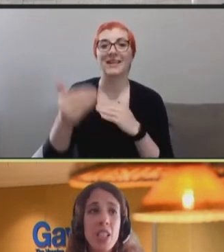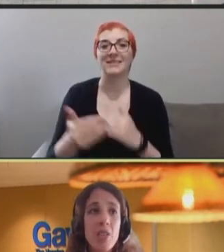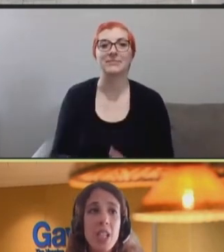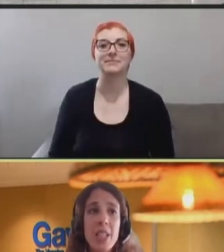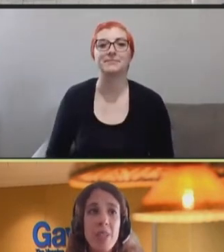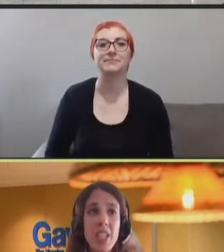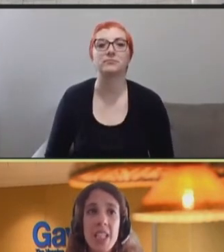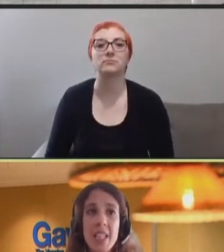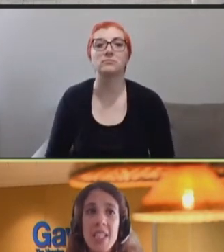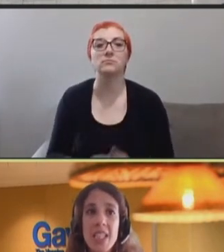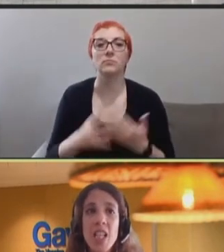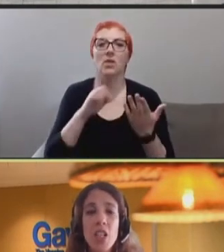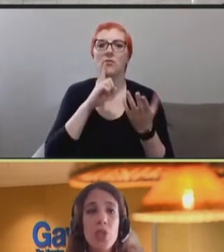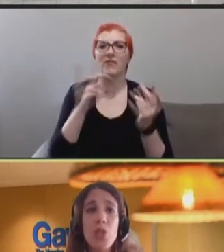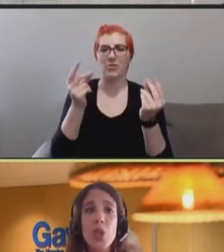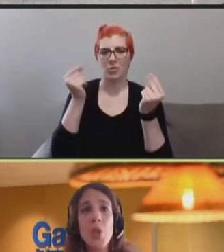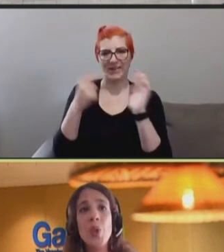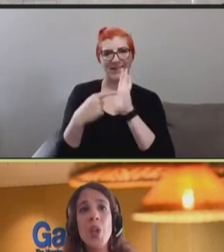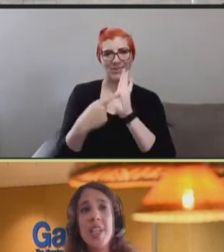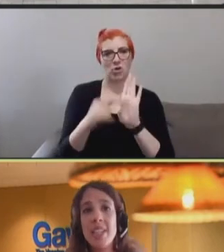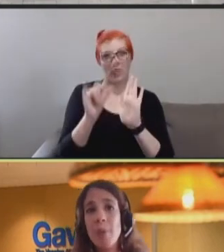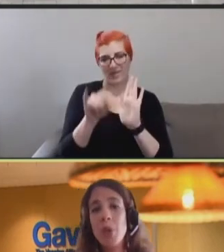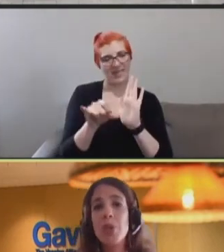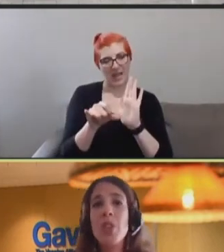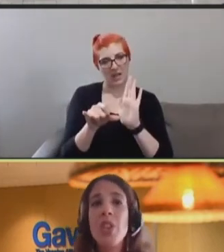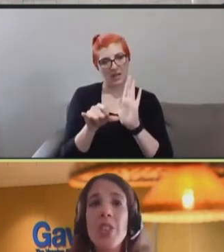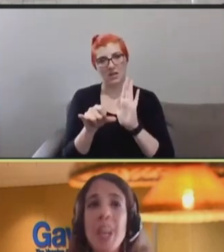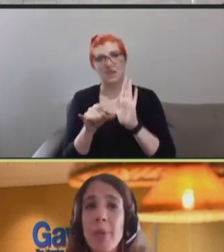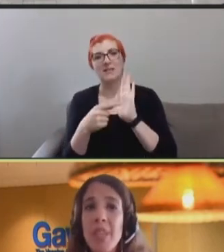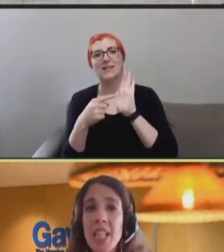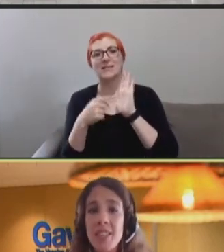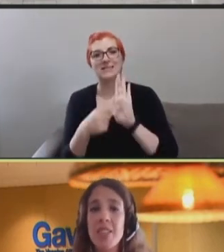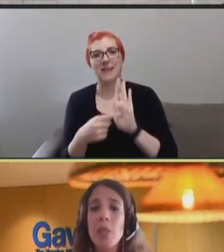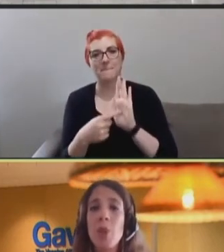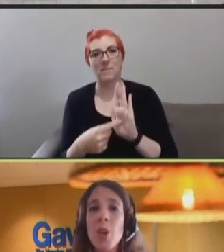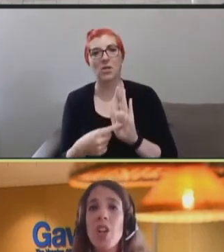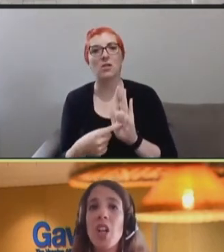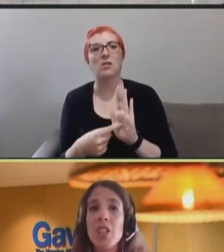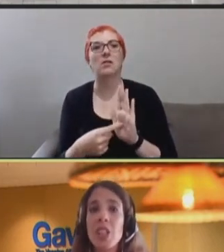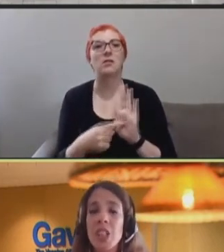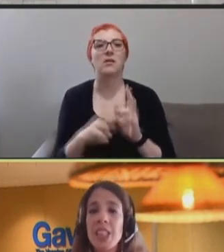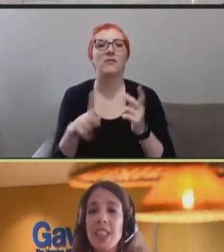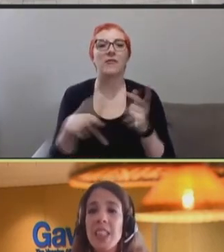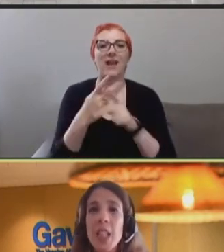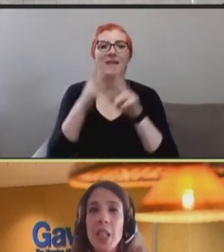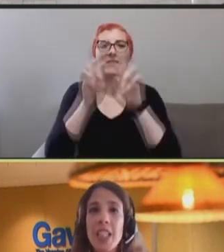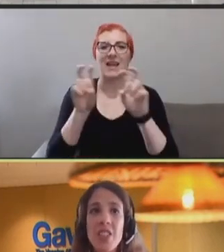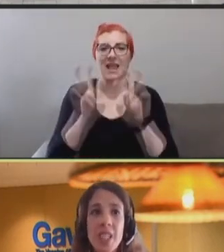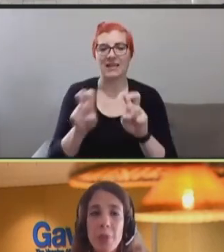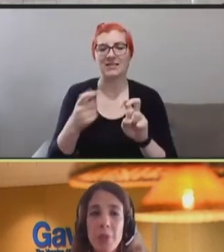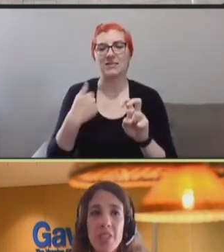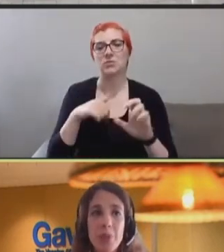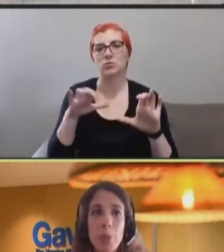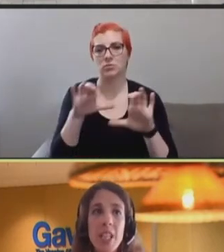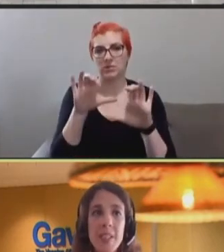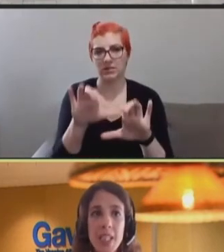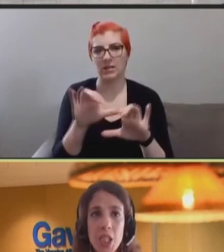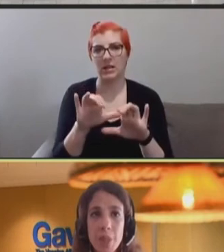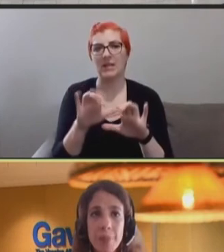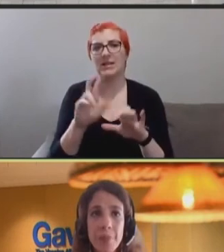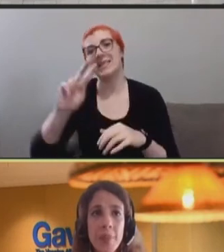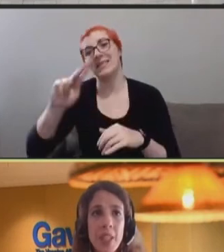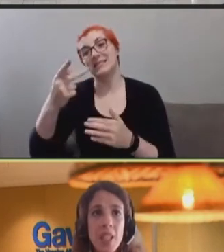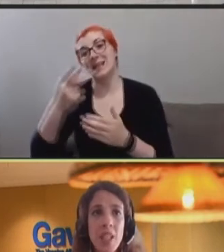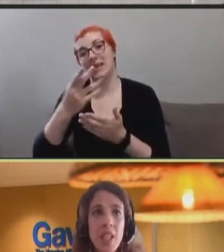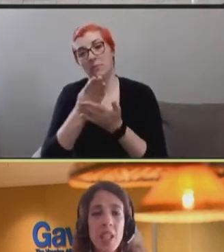very quickly flashing this to show you an example of the type of analysis that were conducted in the second phase of the